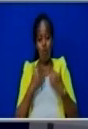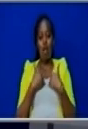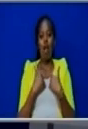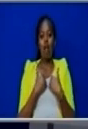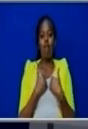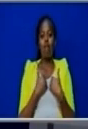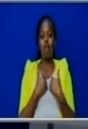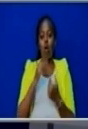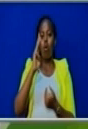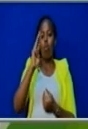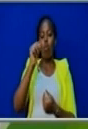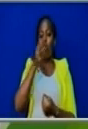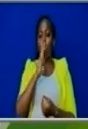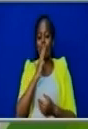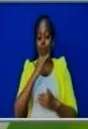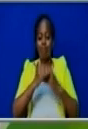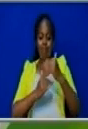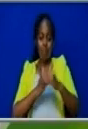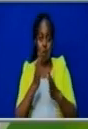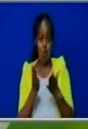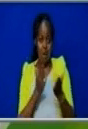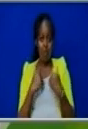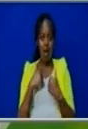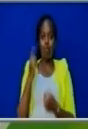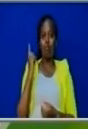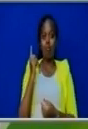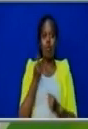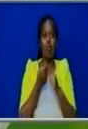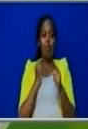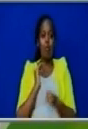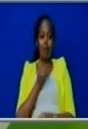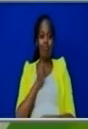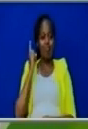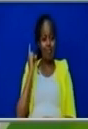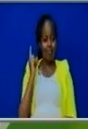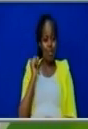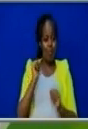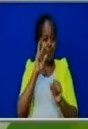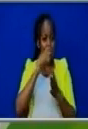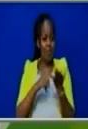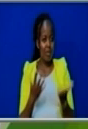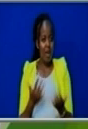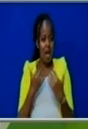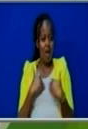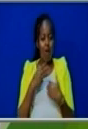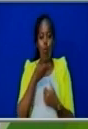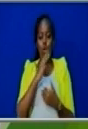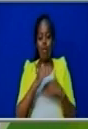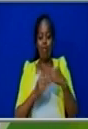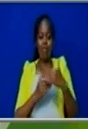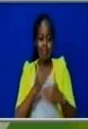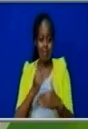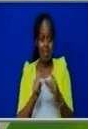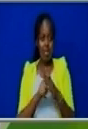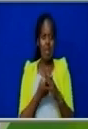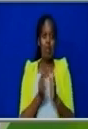the water cycle, Yes. whereby Mhm. from our screen there we can be able to see Yes. the water cycle. Mhm. The water cycle